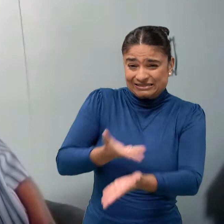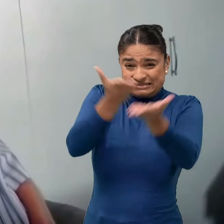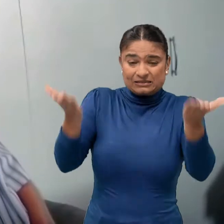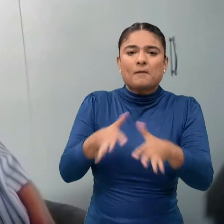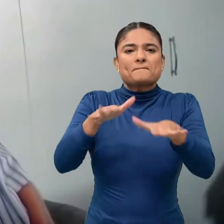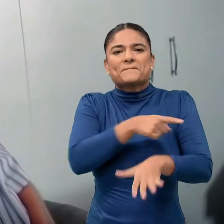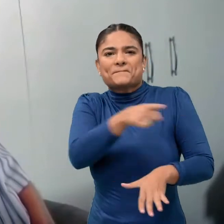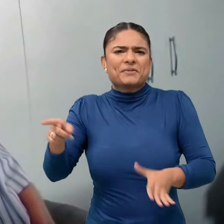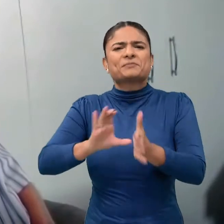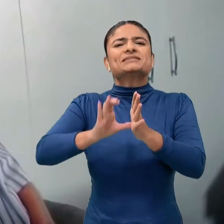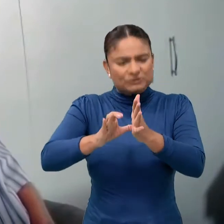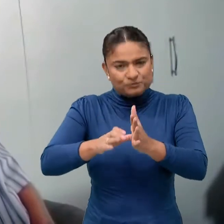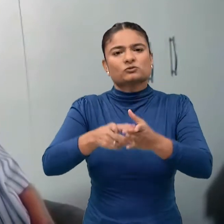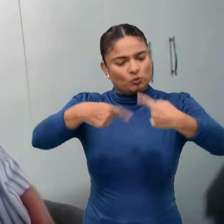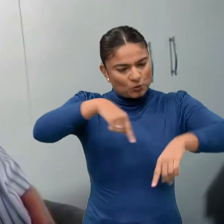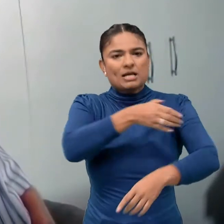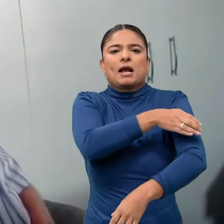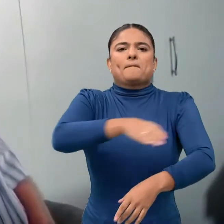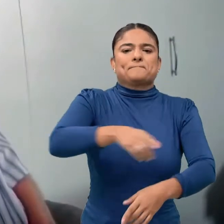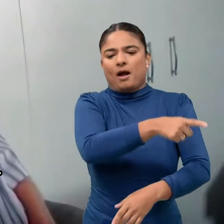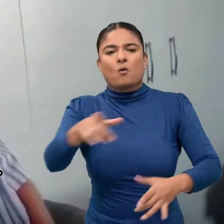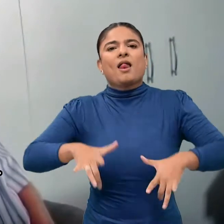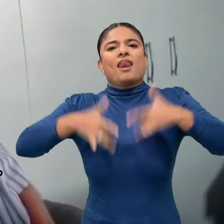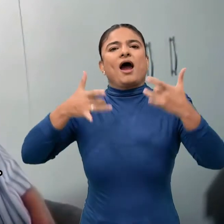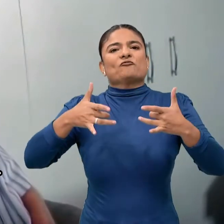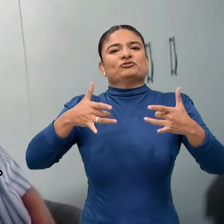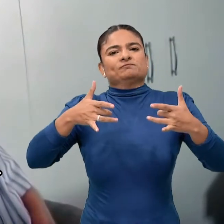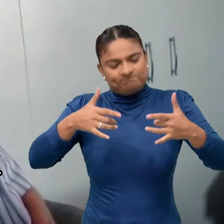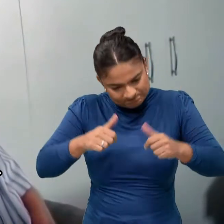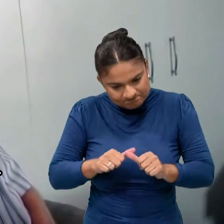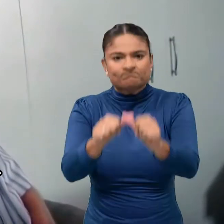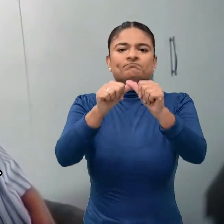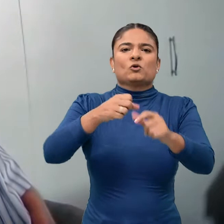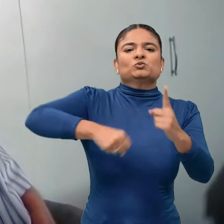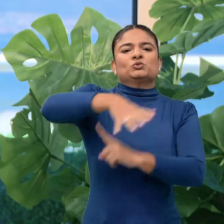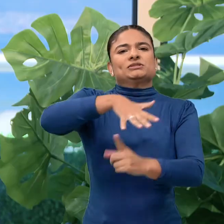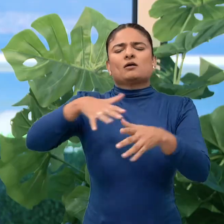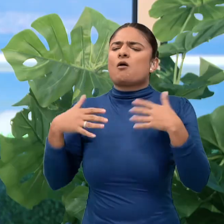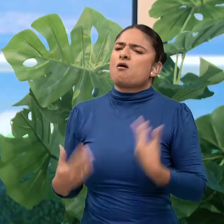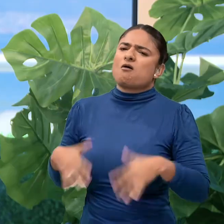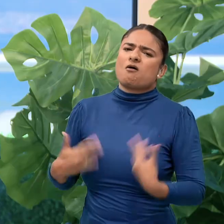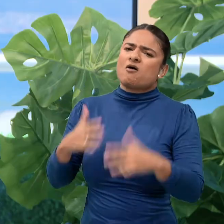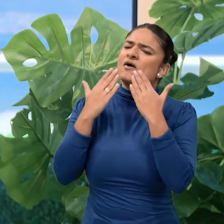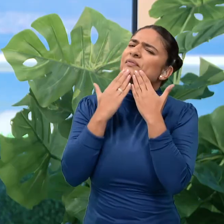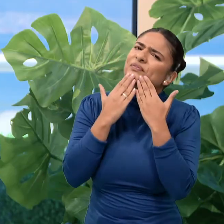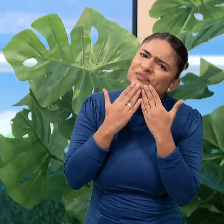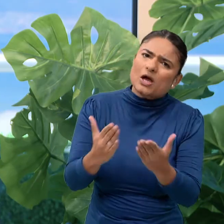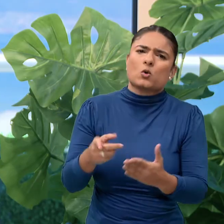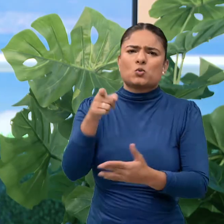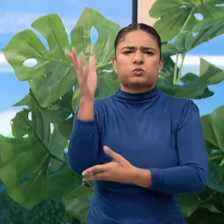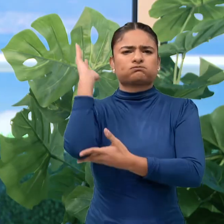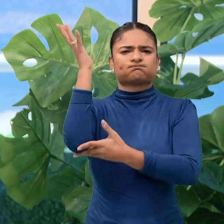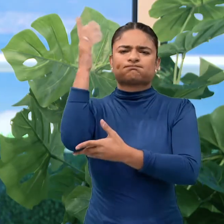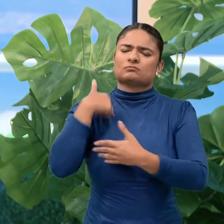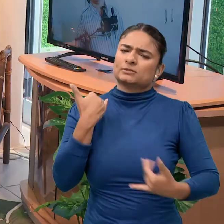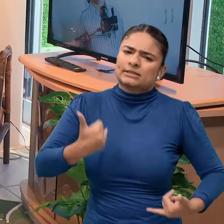only including people with disabilities and empowering their lives, but make an inclusive society overall. Thank you so much, Vic. It's been an